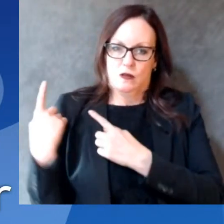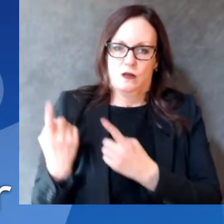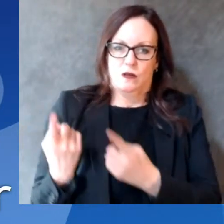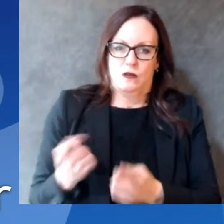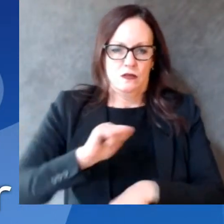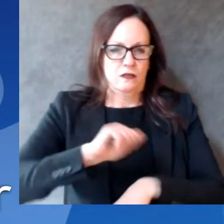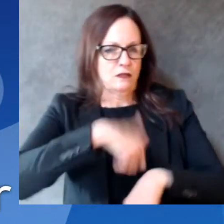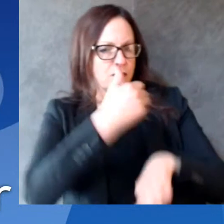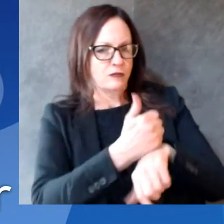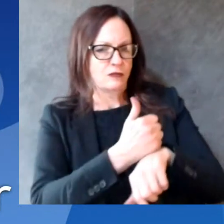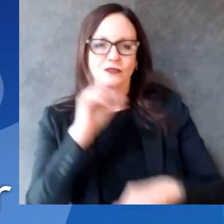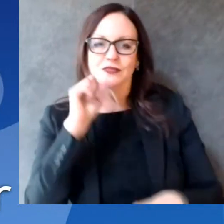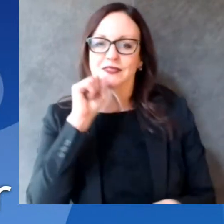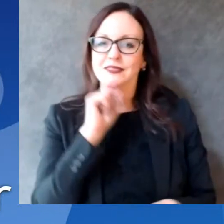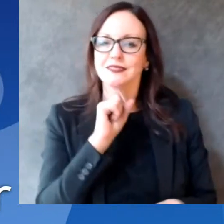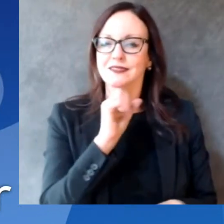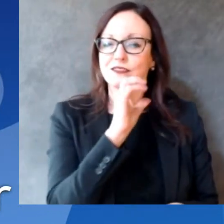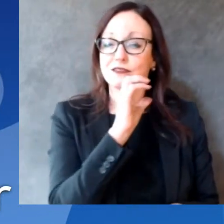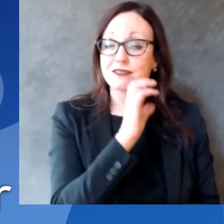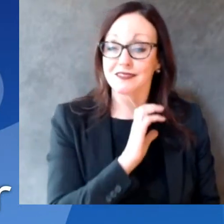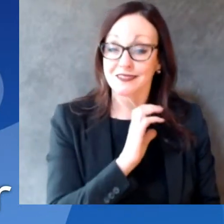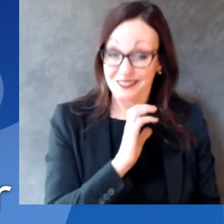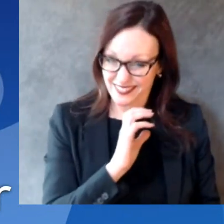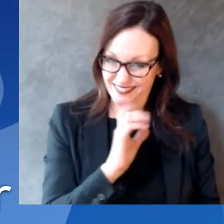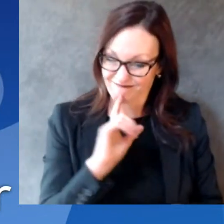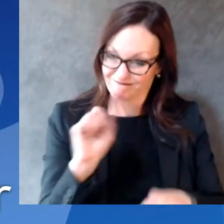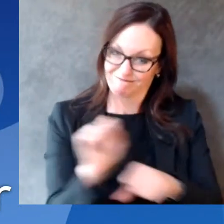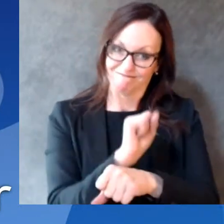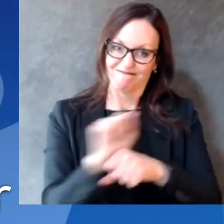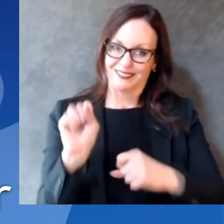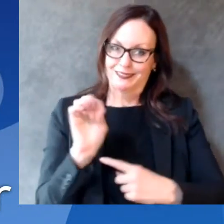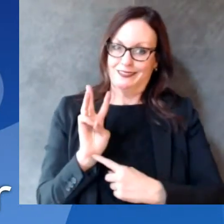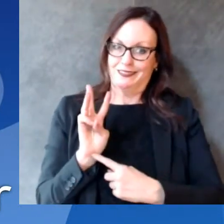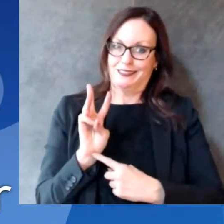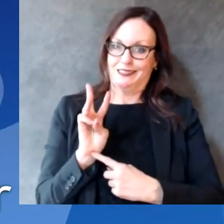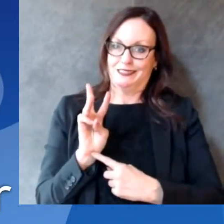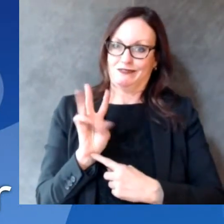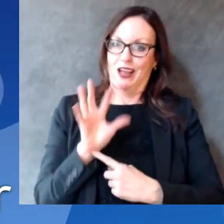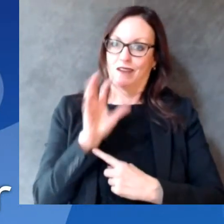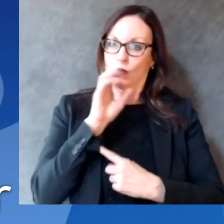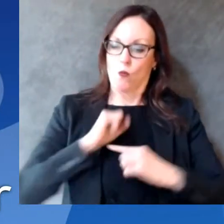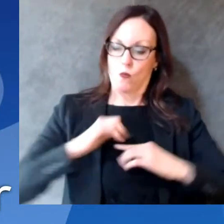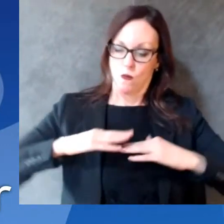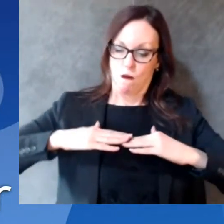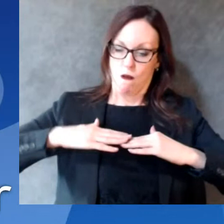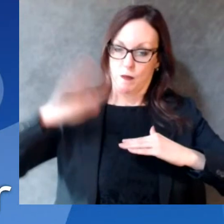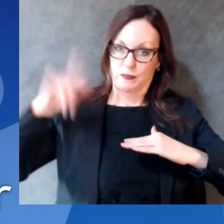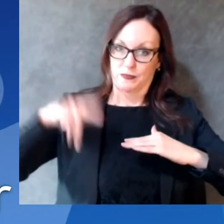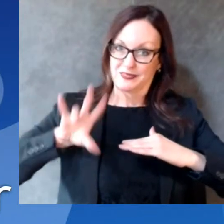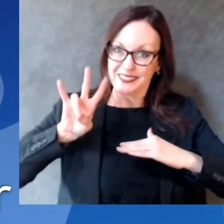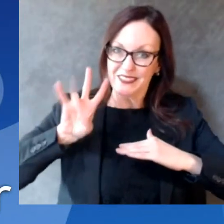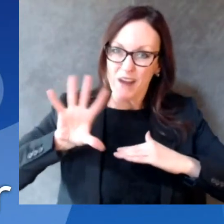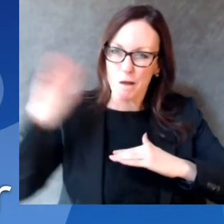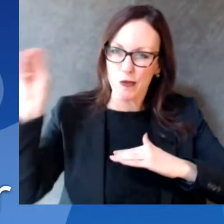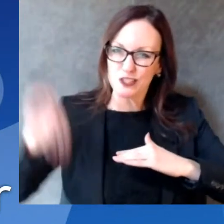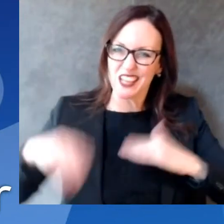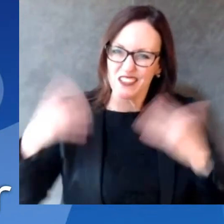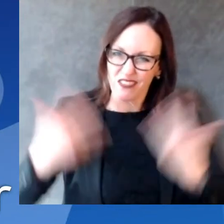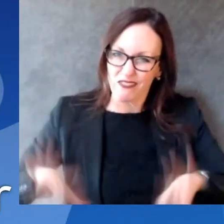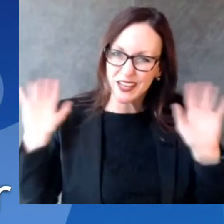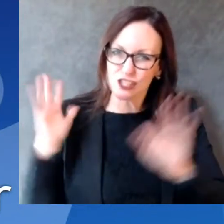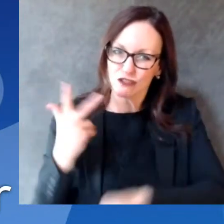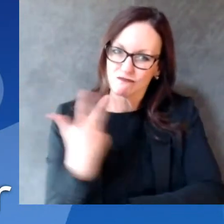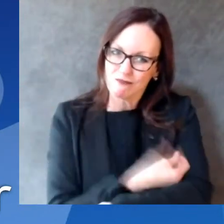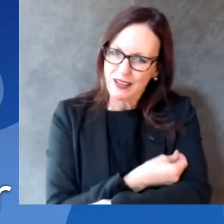population kind of reached its threshold for vaccination rate? And have you heard from people in that age group